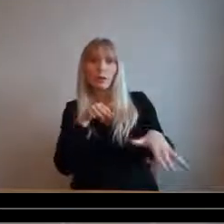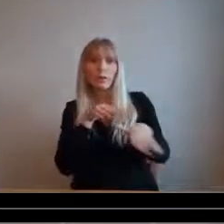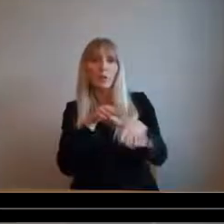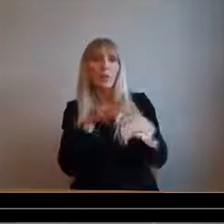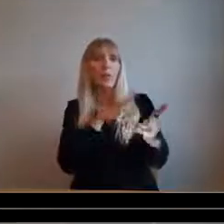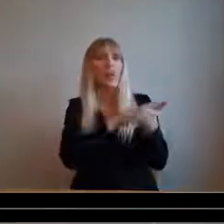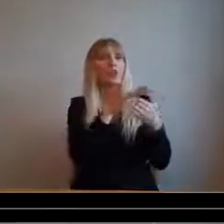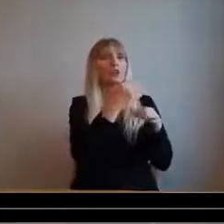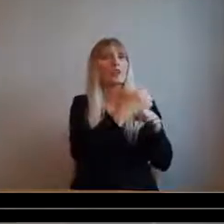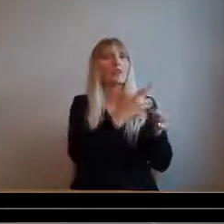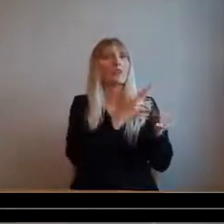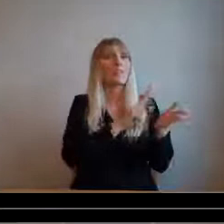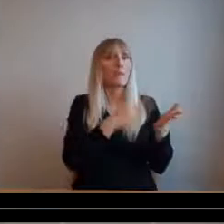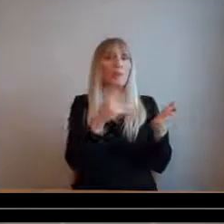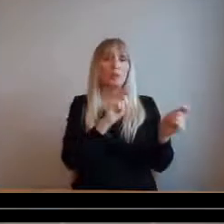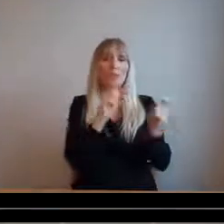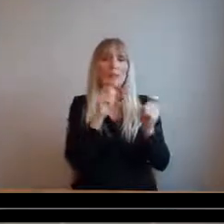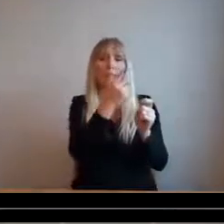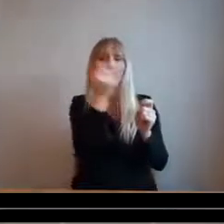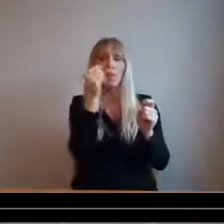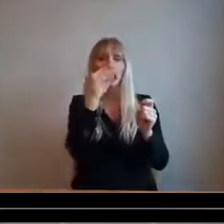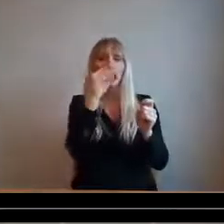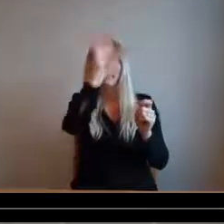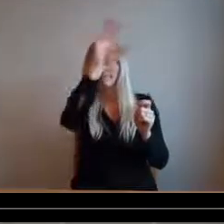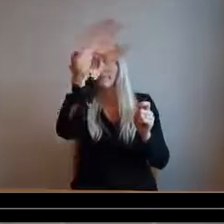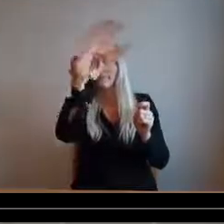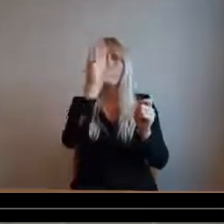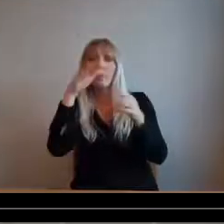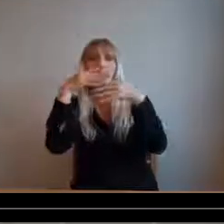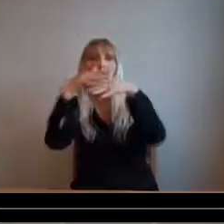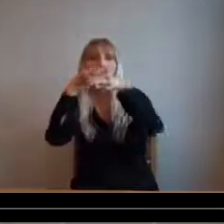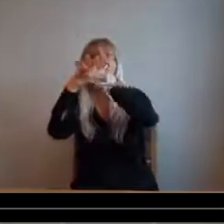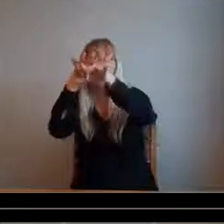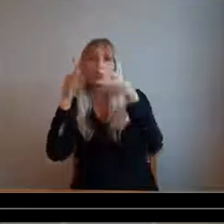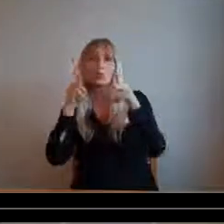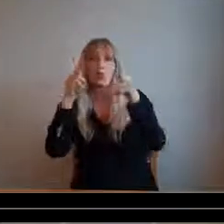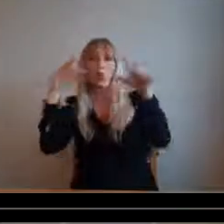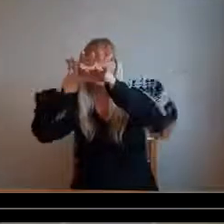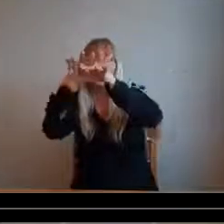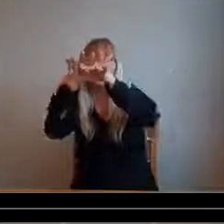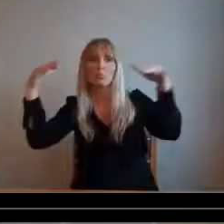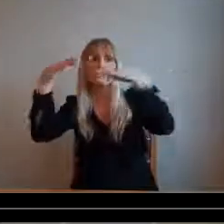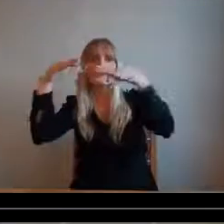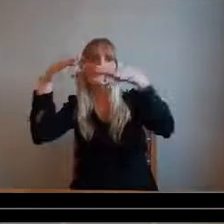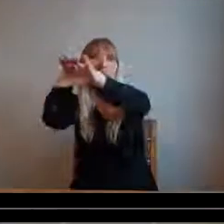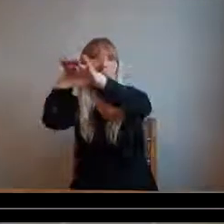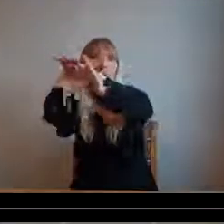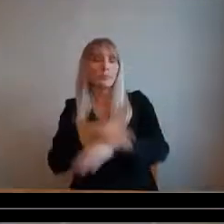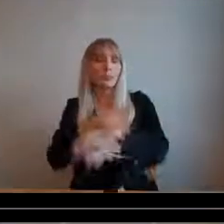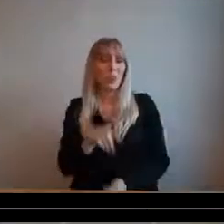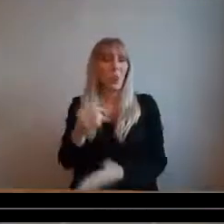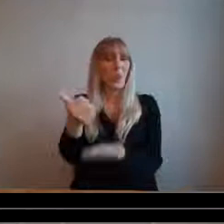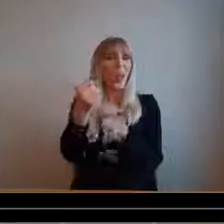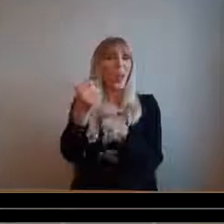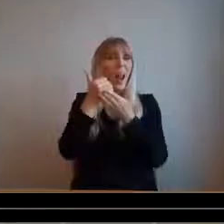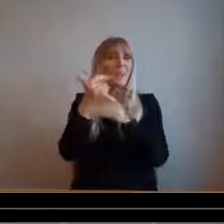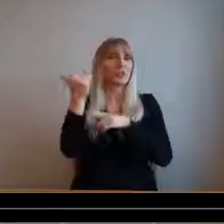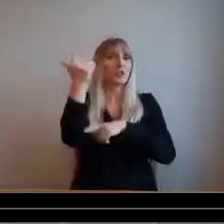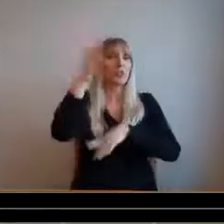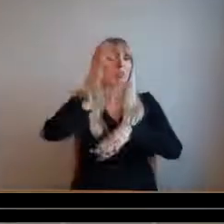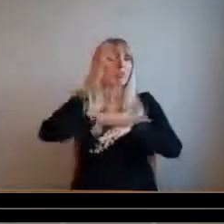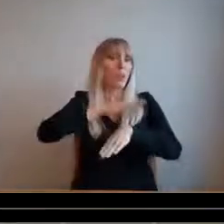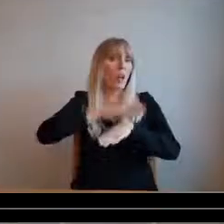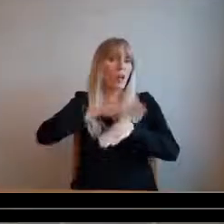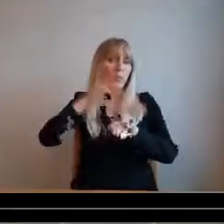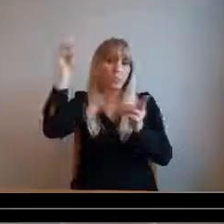had to change a couple of mergers up there. So that will help the journey times in that area. But I think